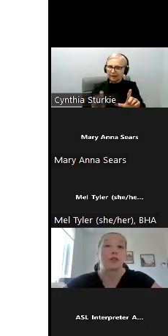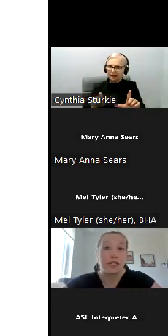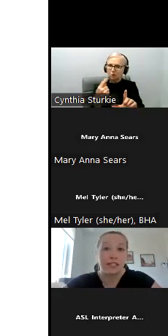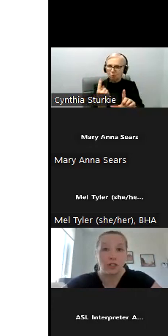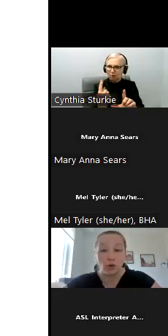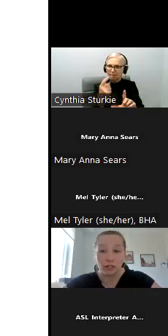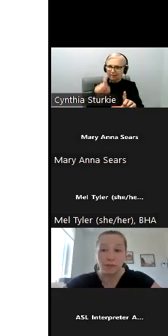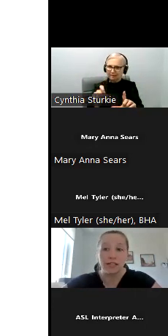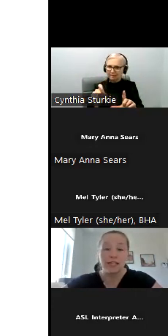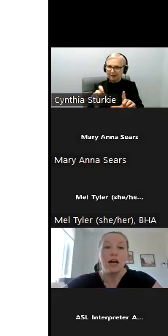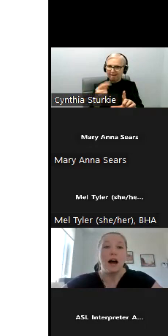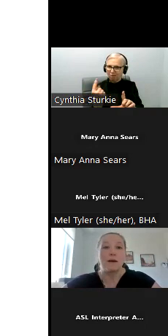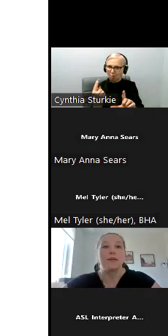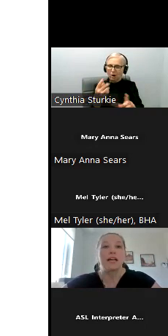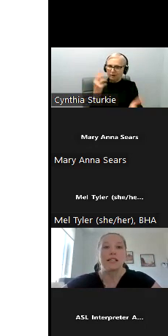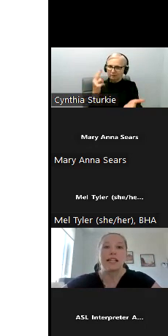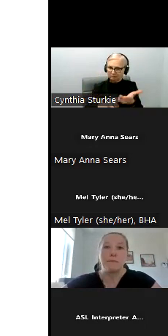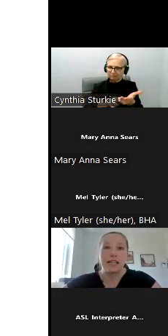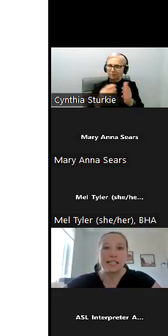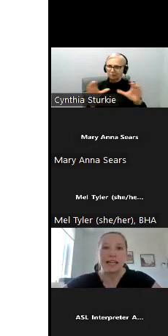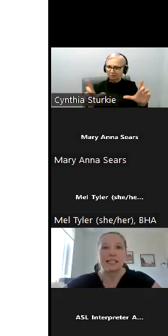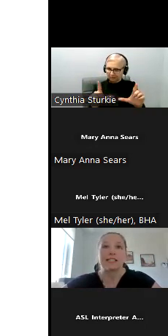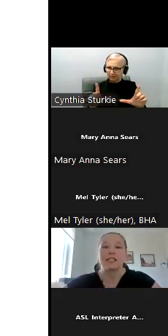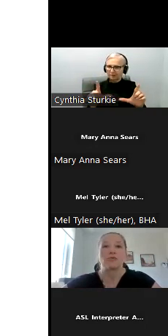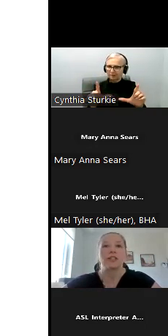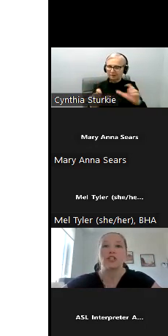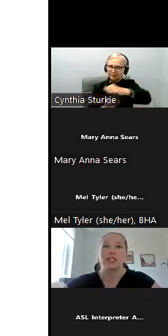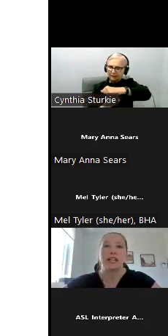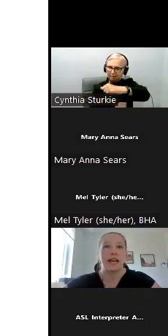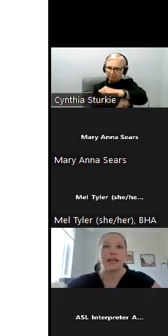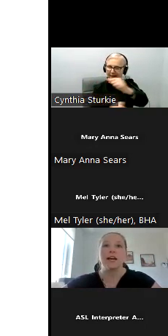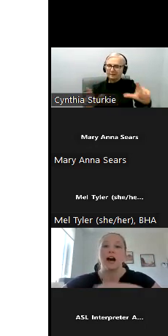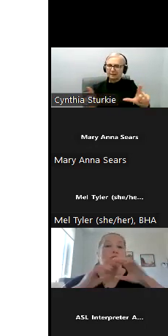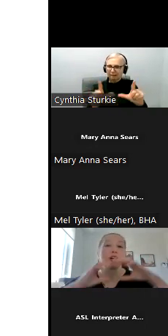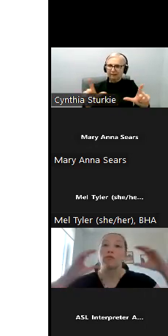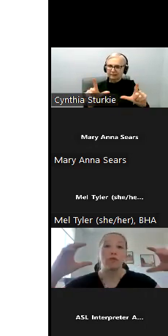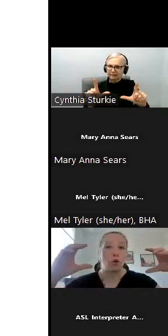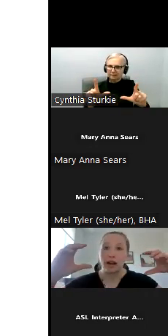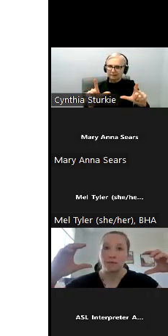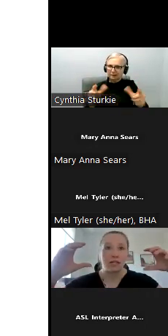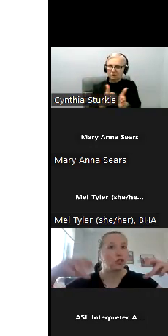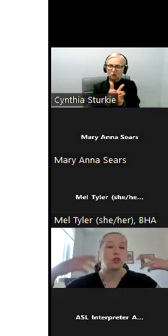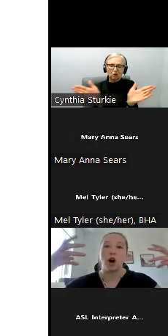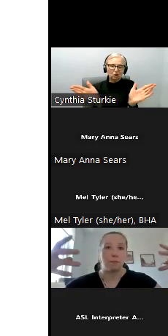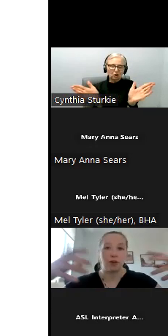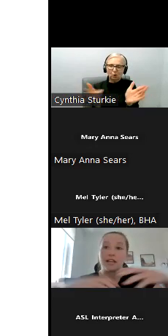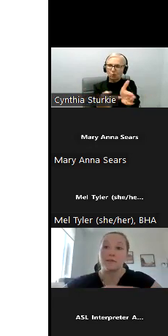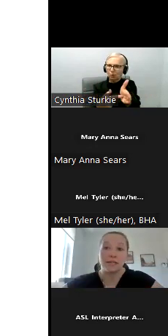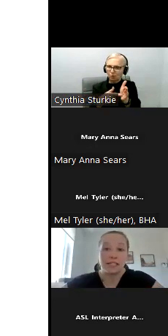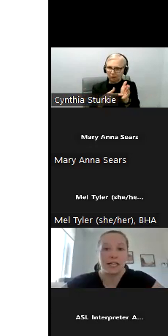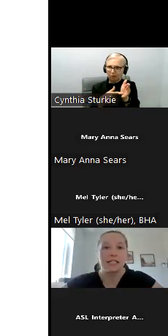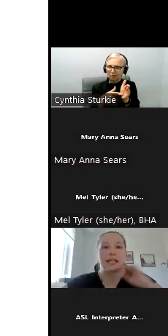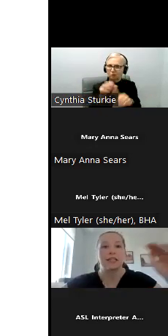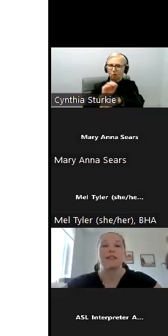level of service endorsement because that base license is really just a general requirements to